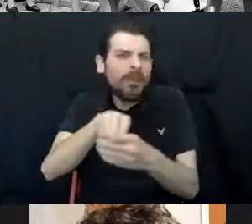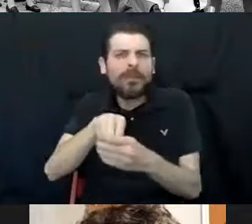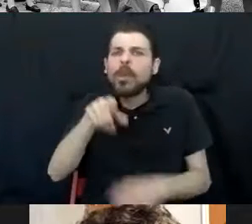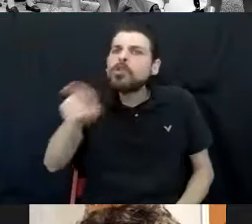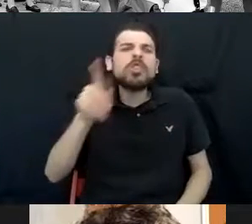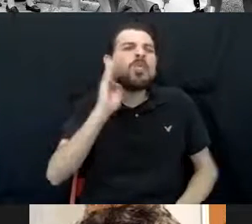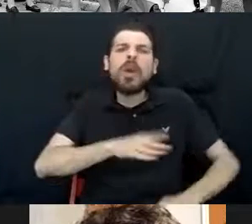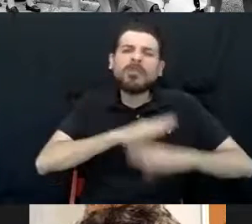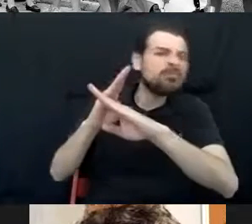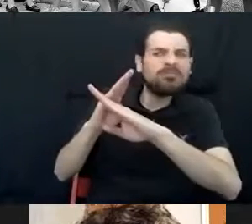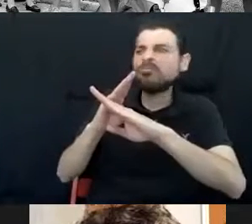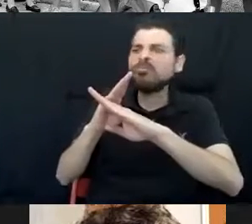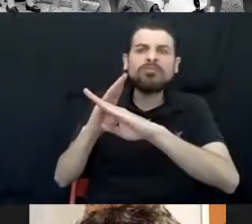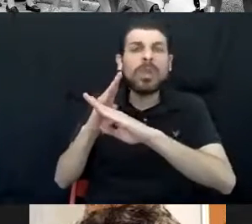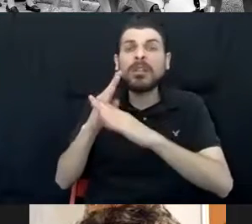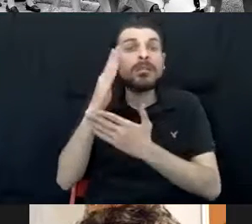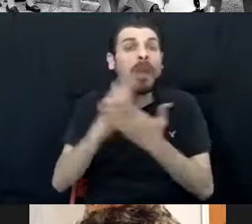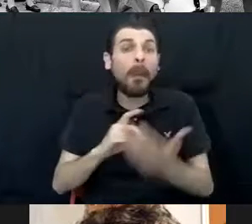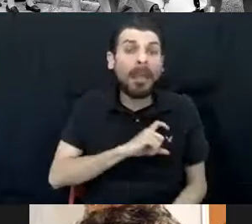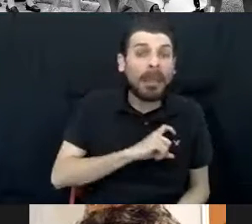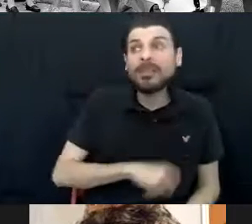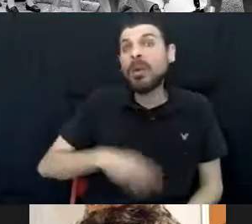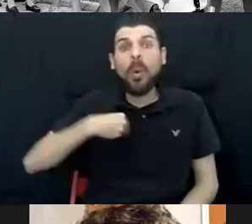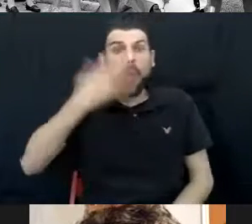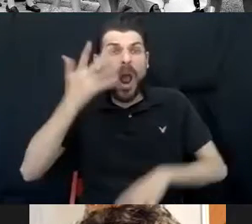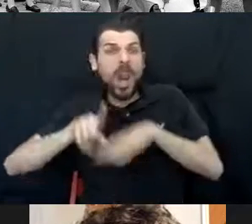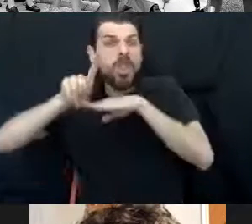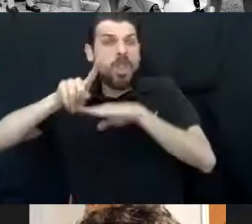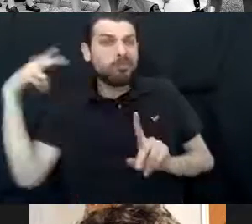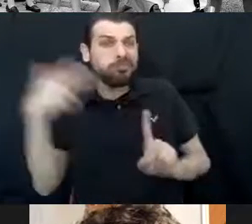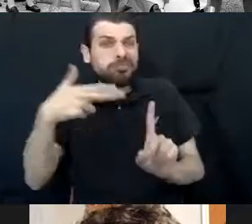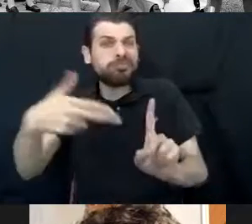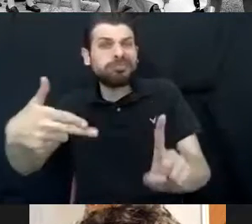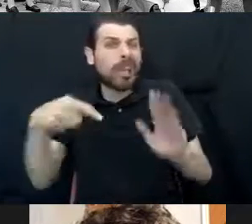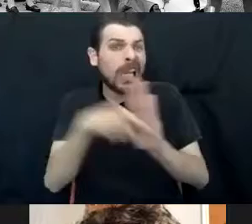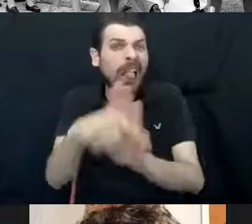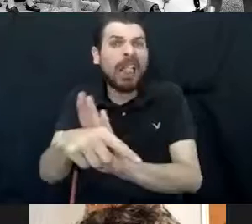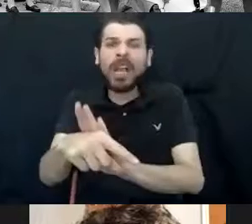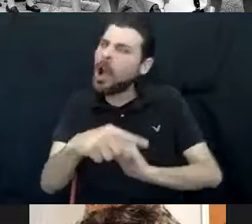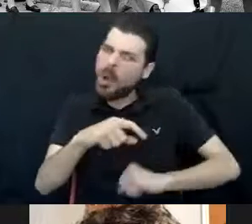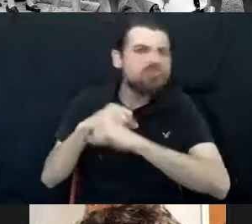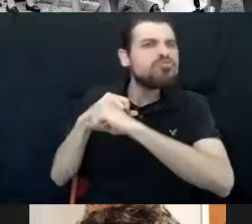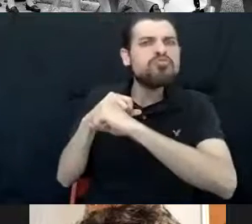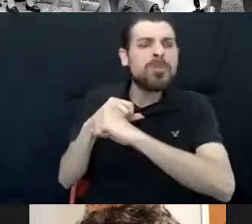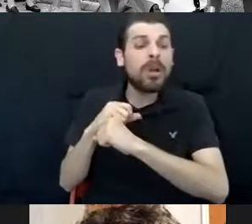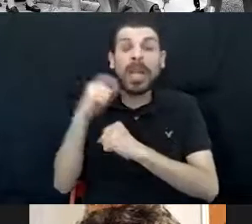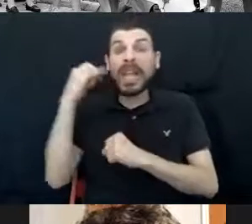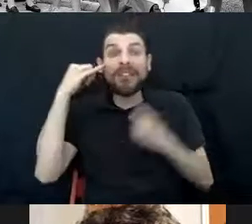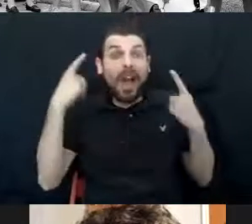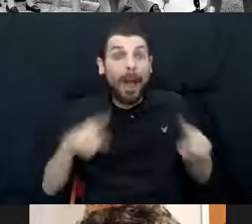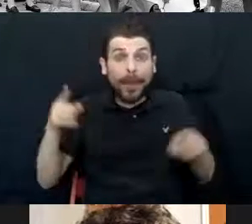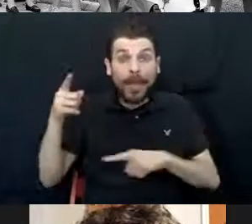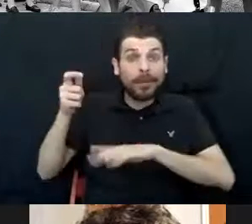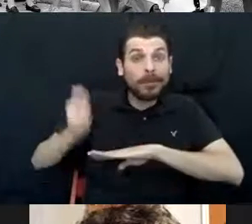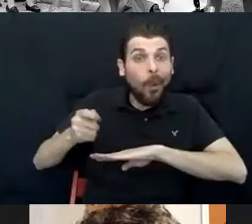white nationalists or police or community members. She attends trials. She raises